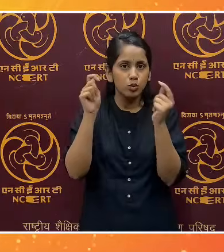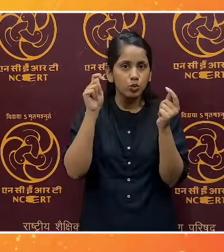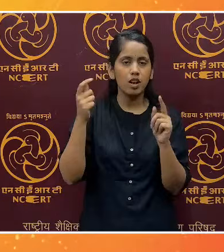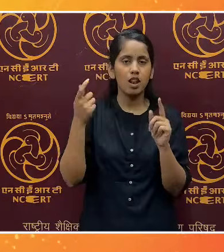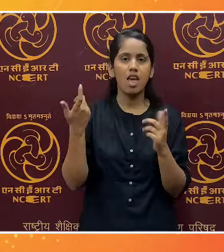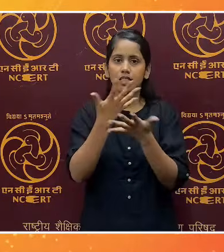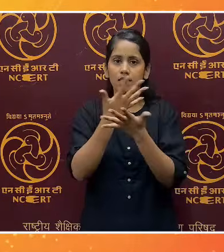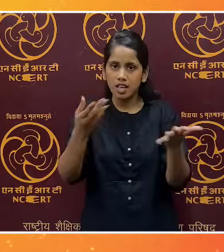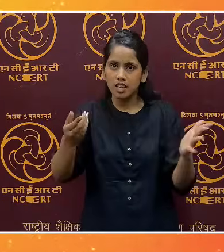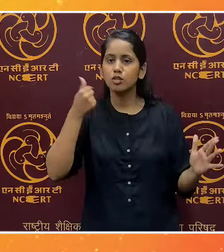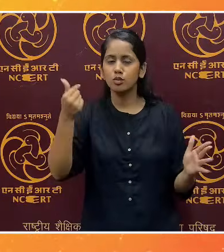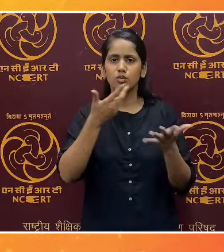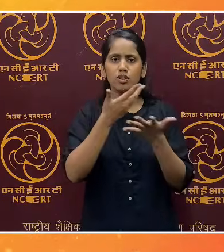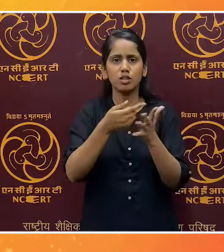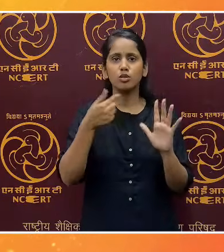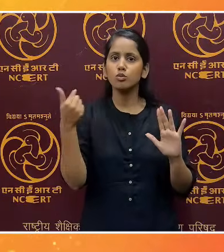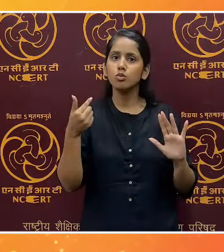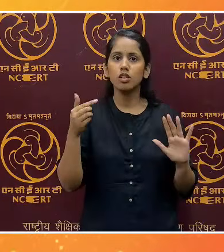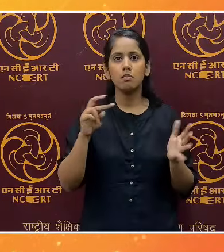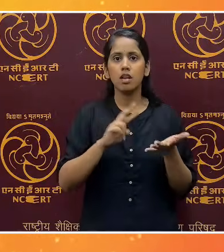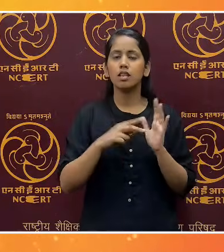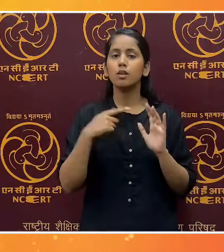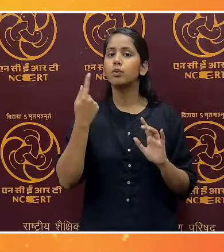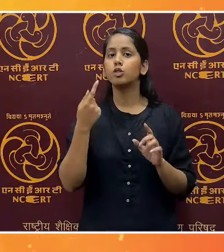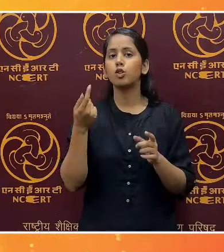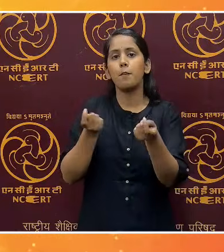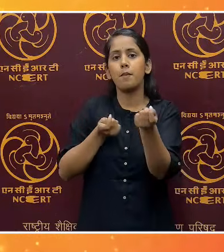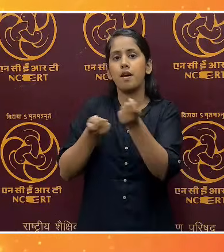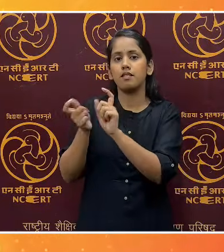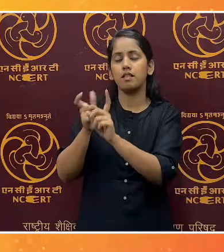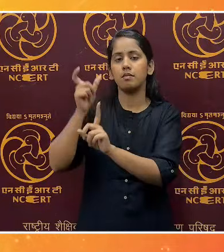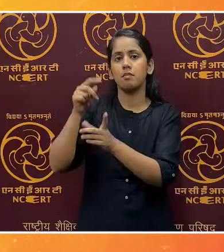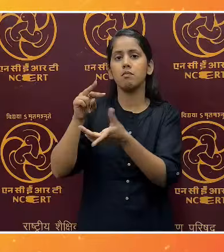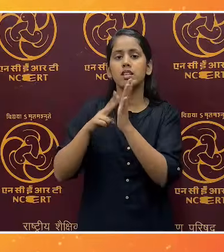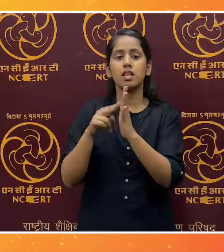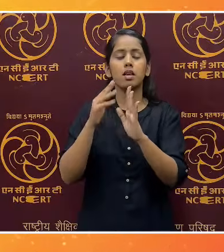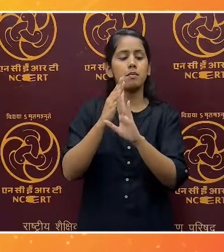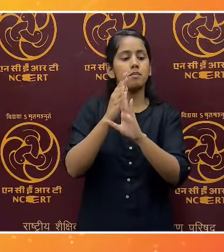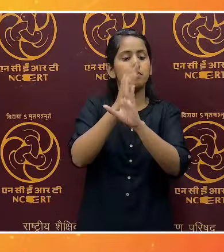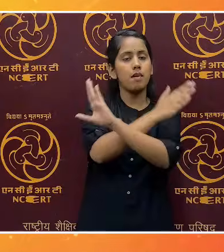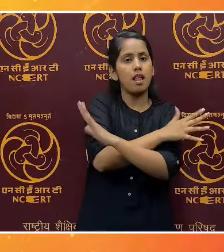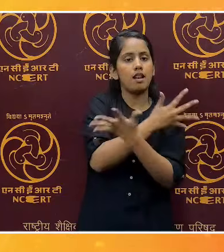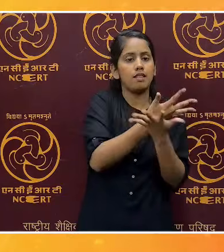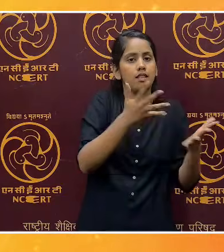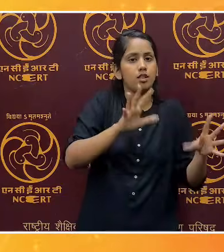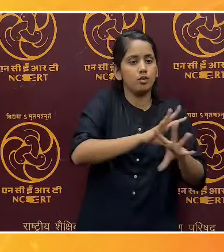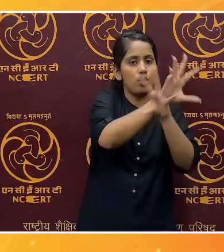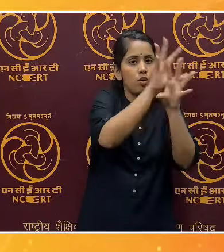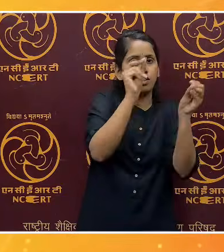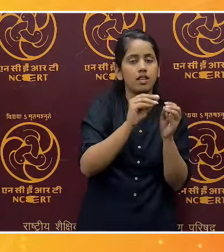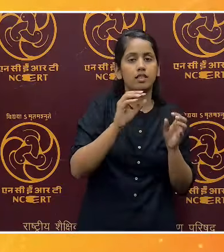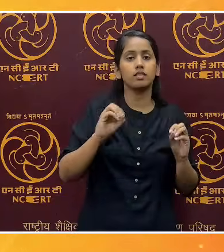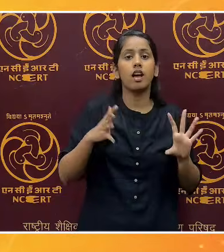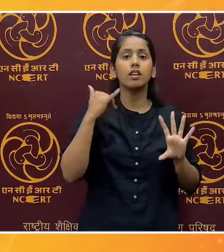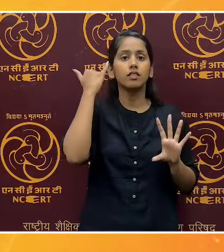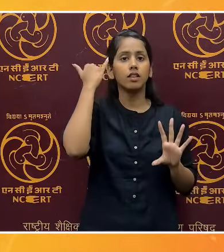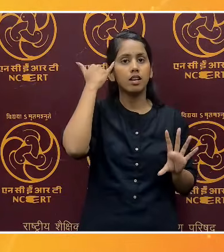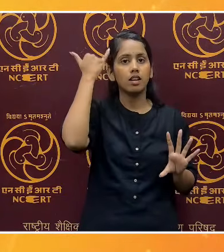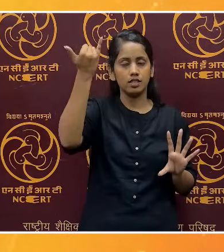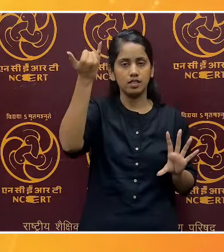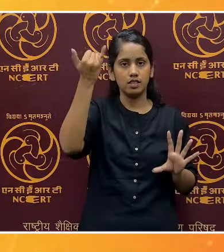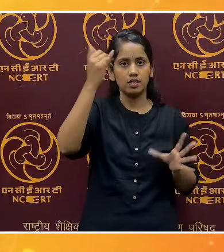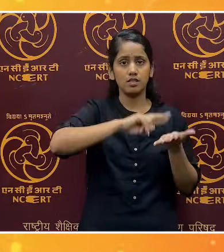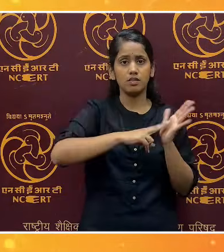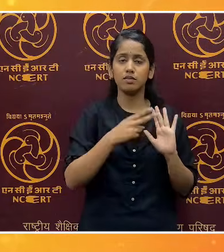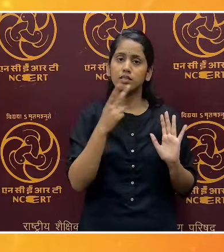Yes, equipments, everything related to that production. Okay. So this is the pre-production stage. So it starts with an idea. So you